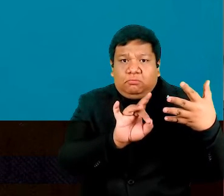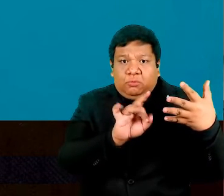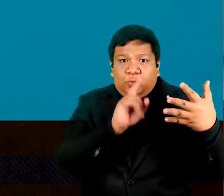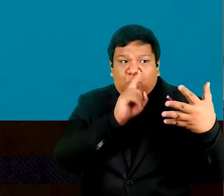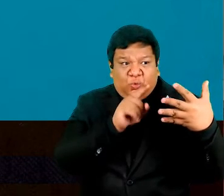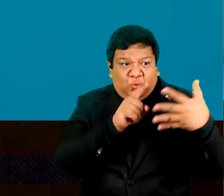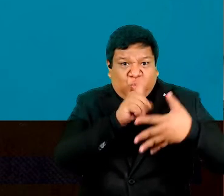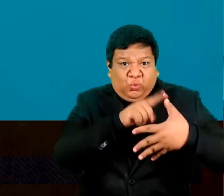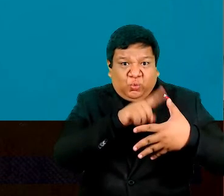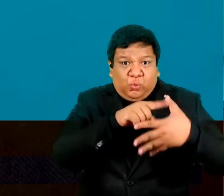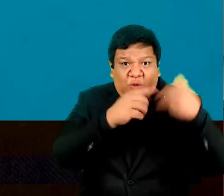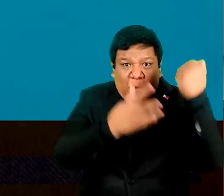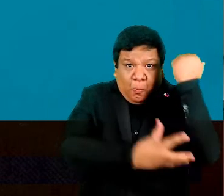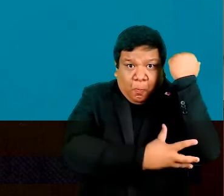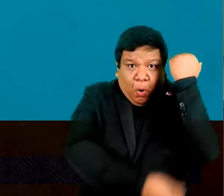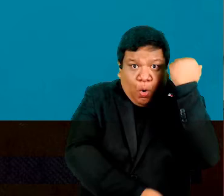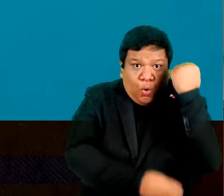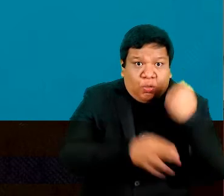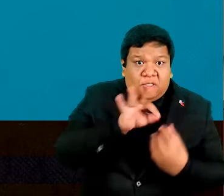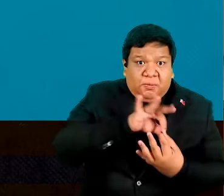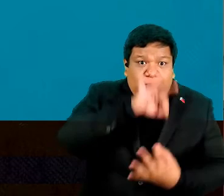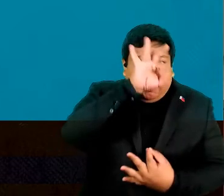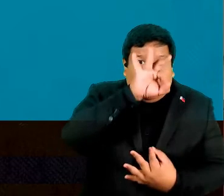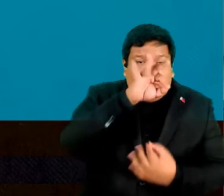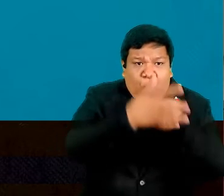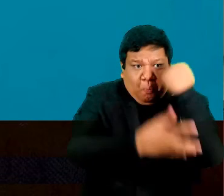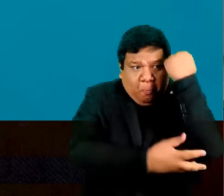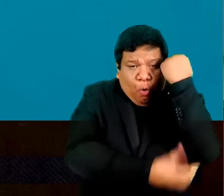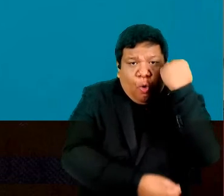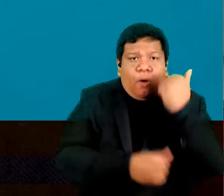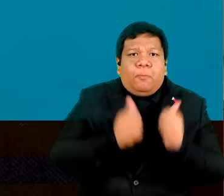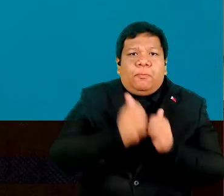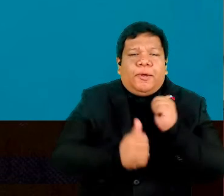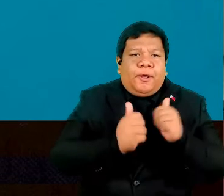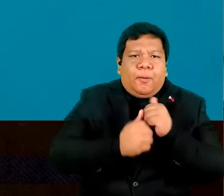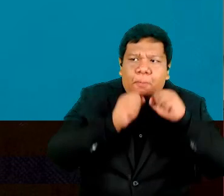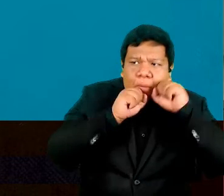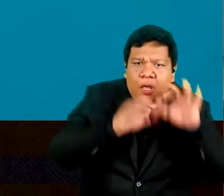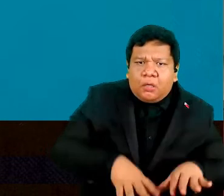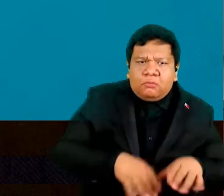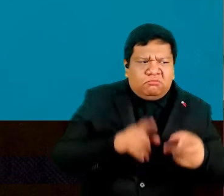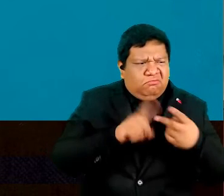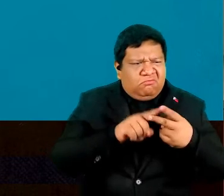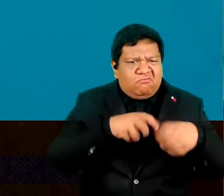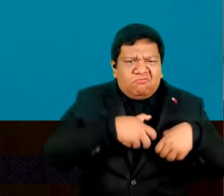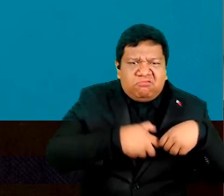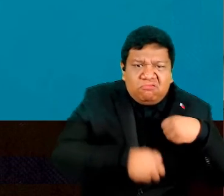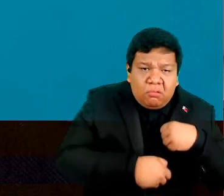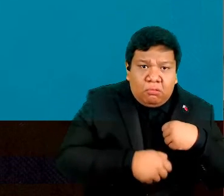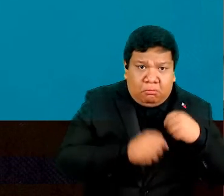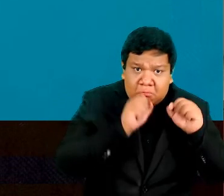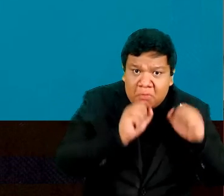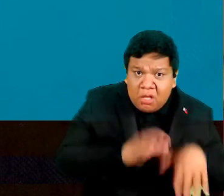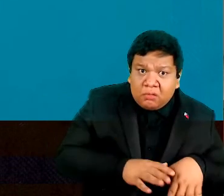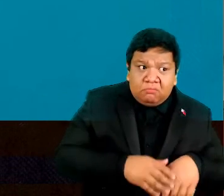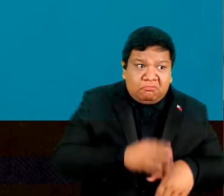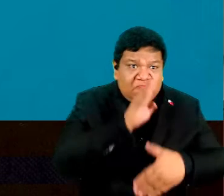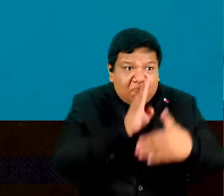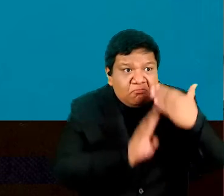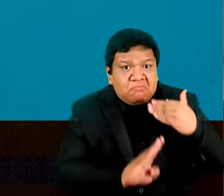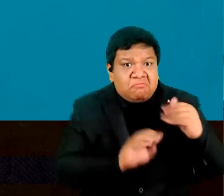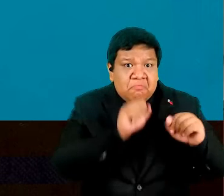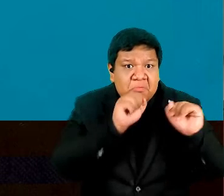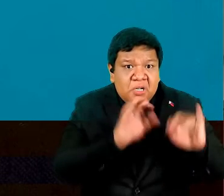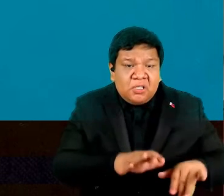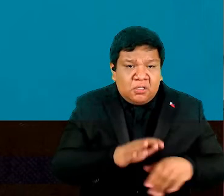being poor in the spirit is actually being blessed. Why is it blessed to mourn? Why is it blessed to be meek?